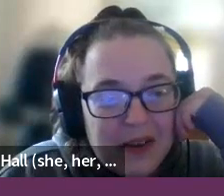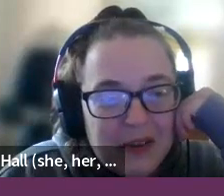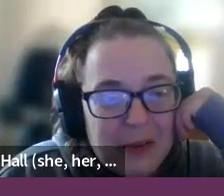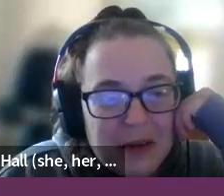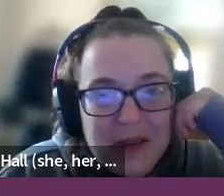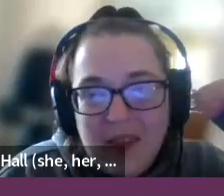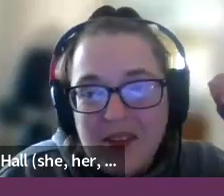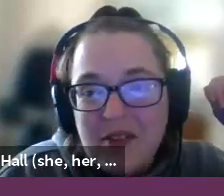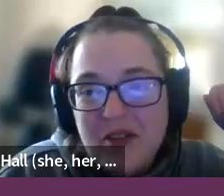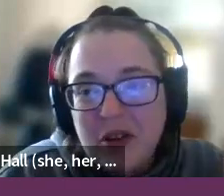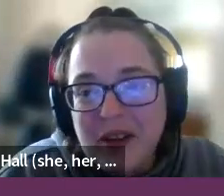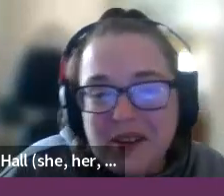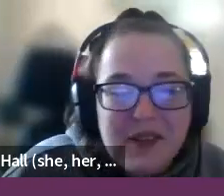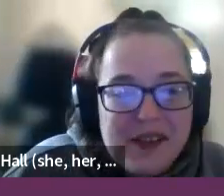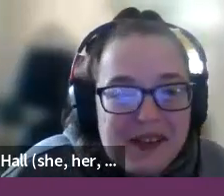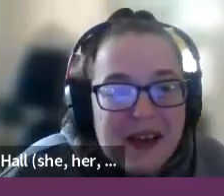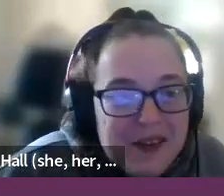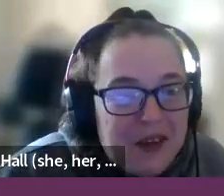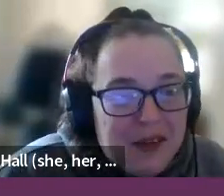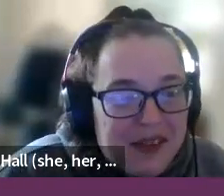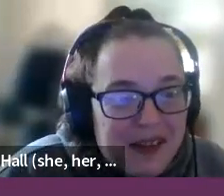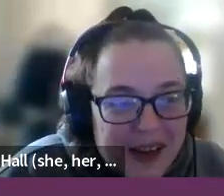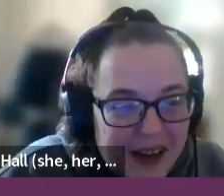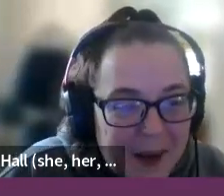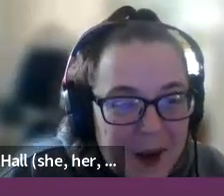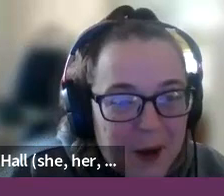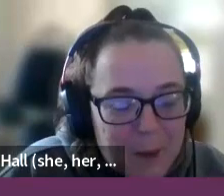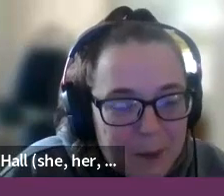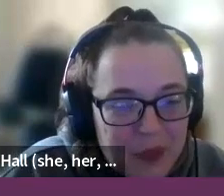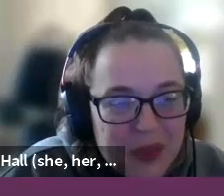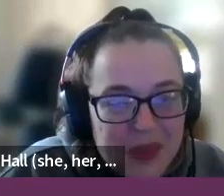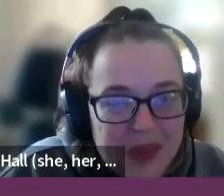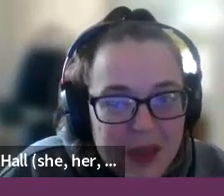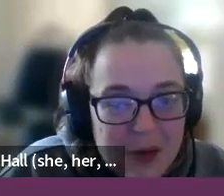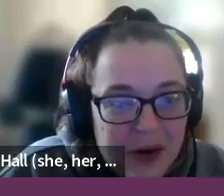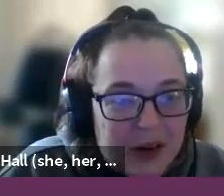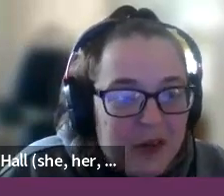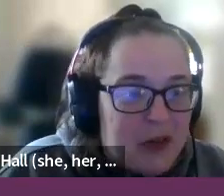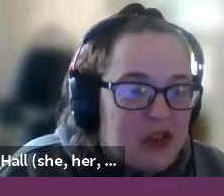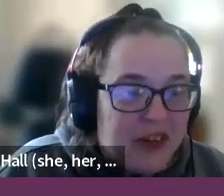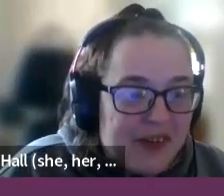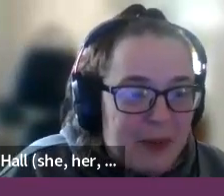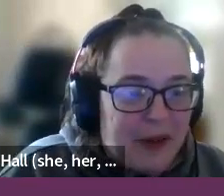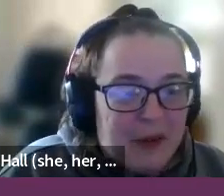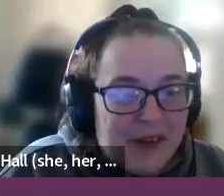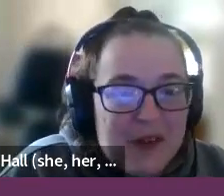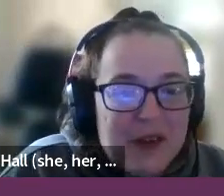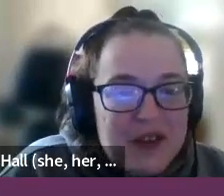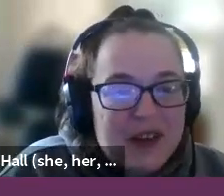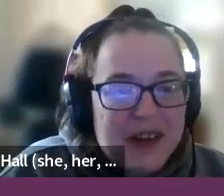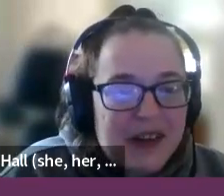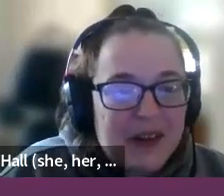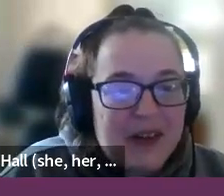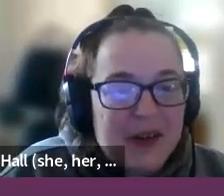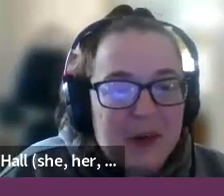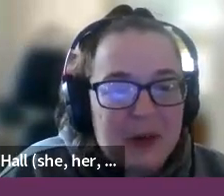Well, hi, everyone. Thanks for joining us for this Tech Tuesday. We are from Michigan Disability Rights